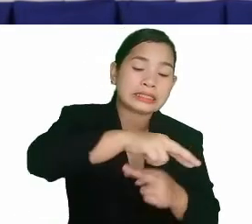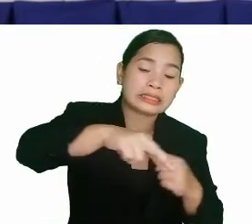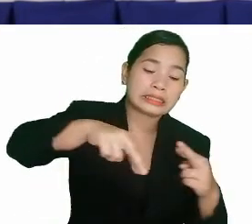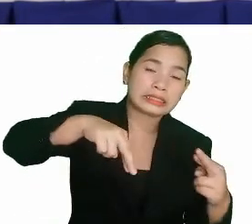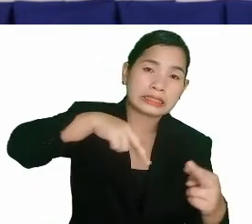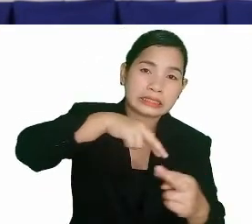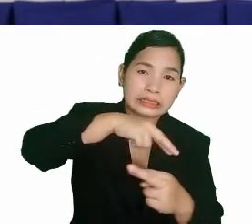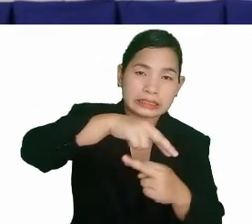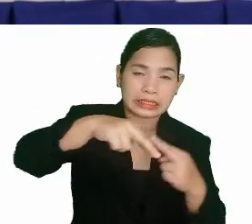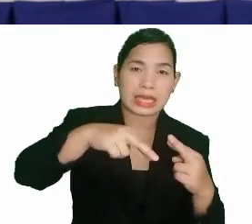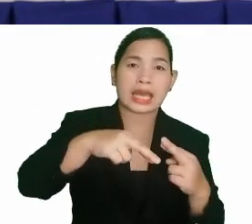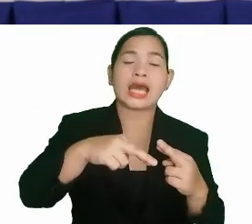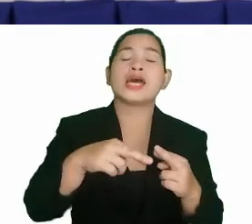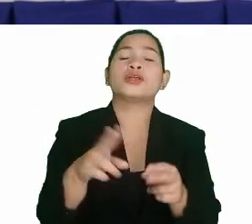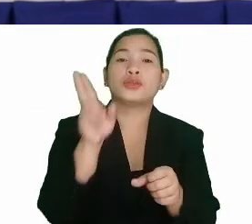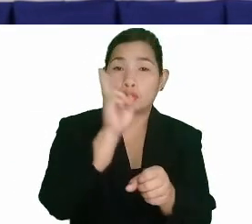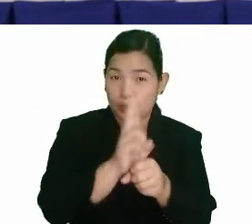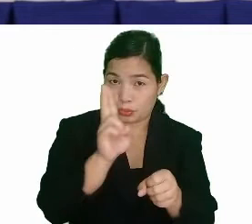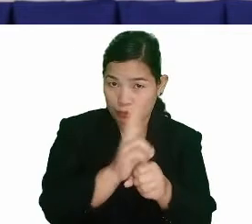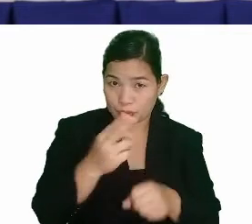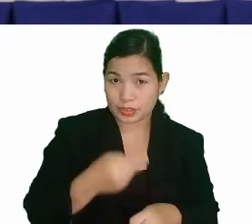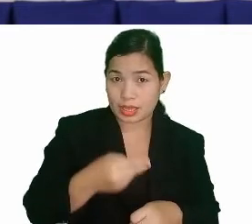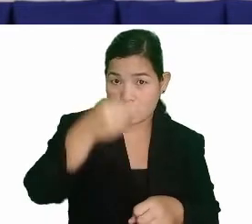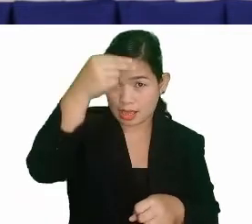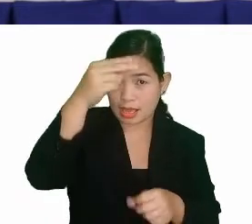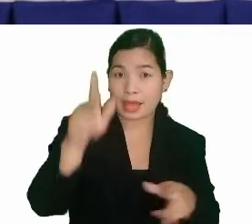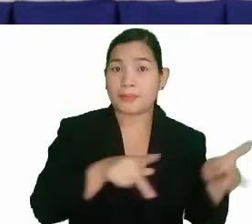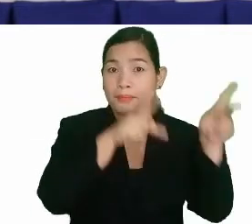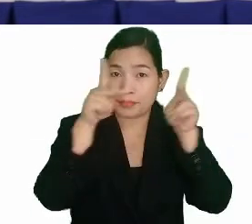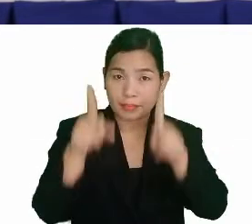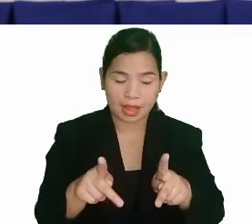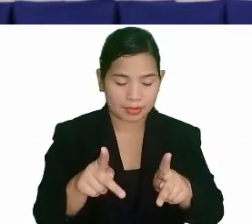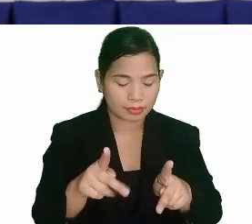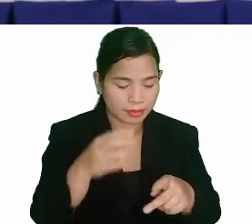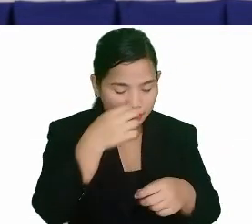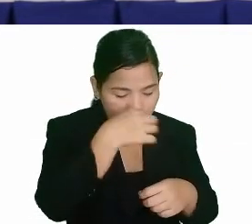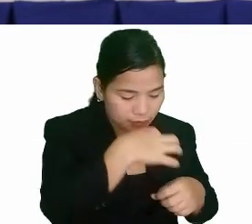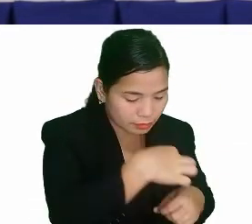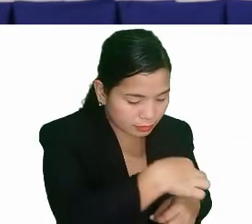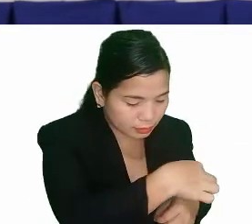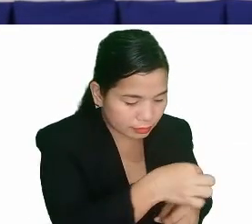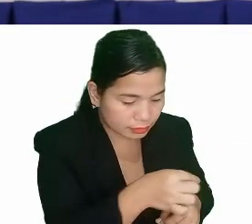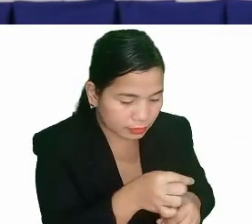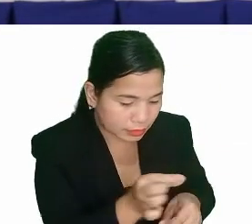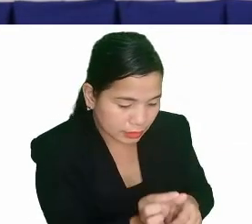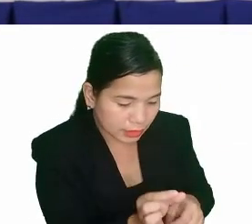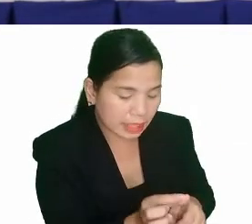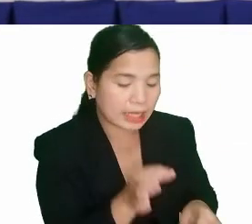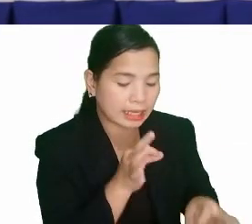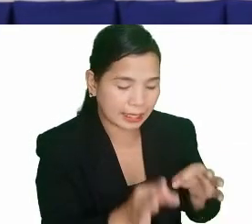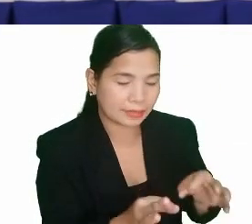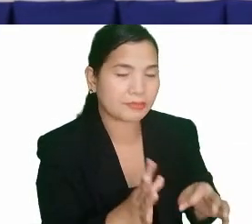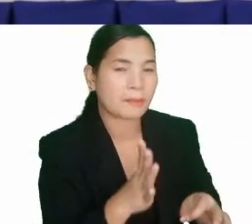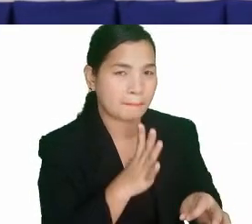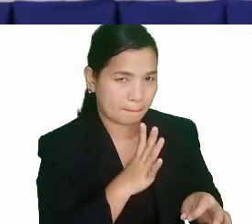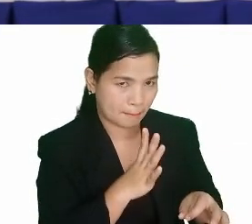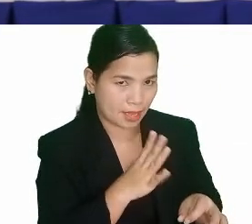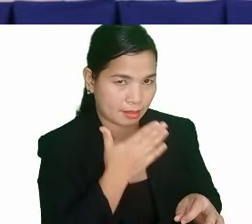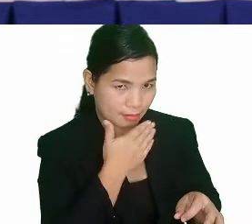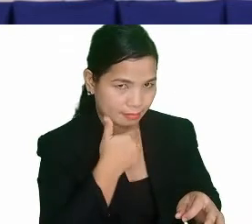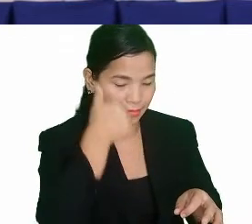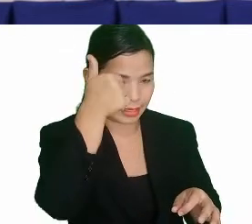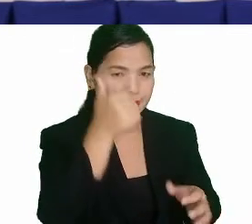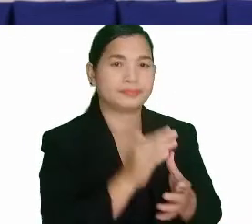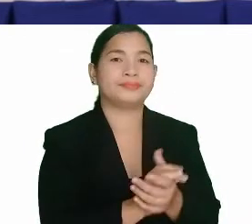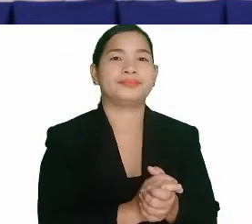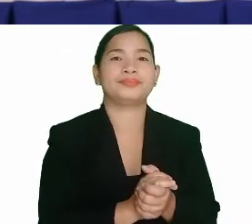to use the high power objective. You will hear a click sound when the objective lens is in place. You